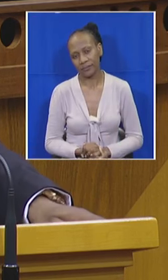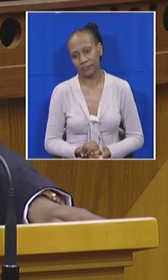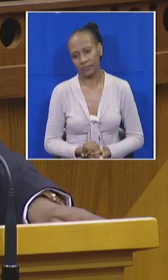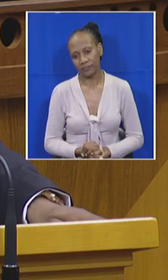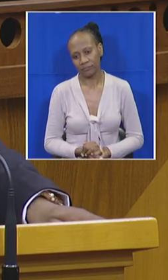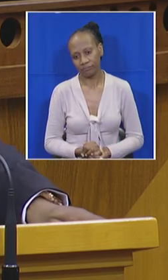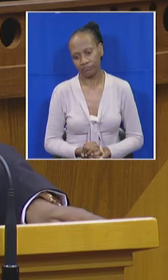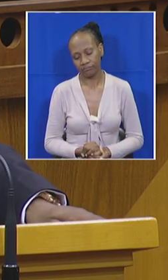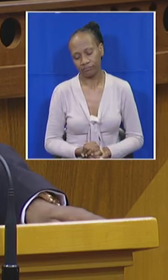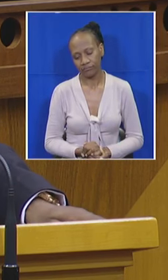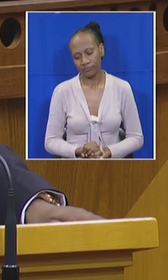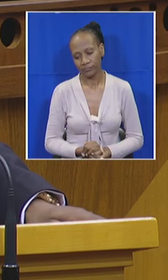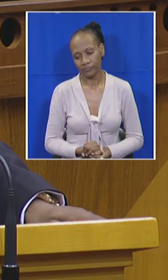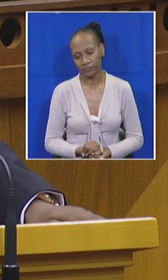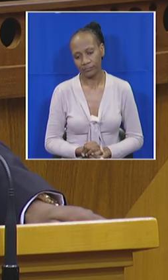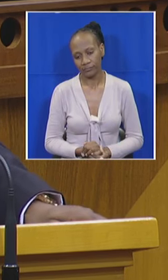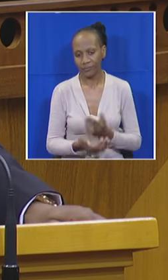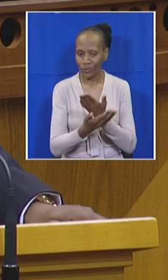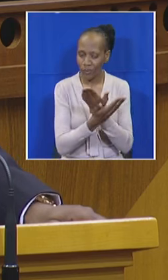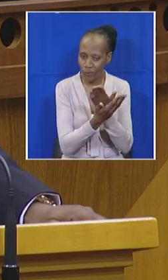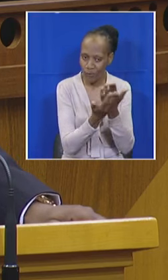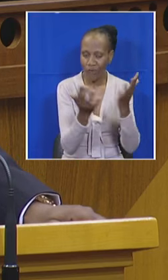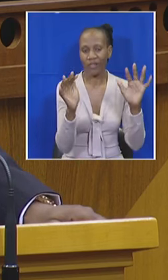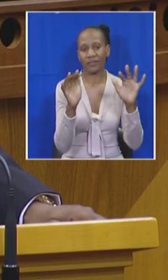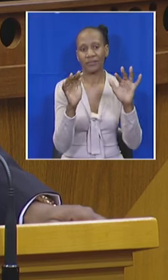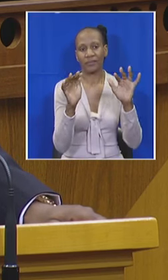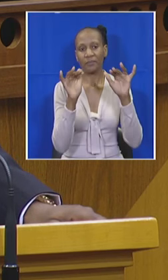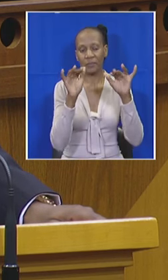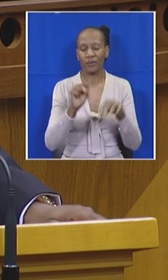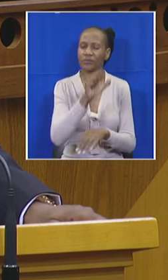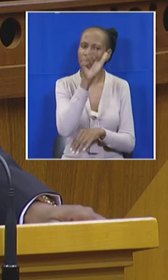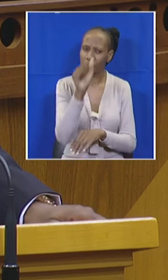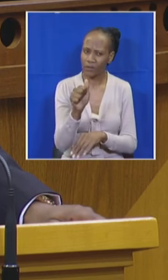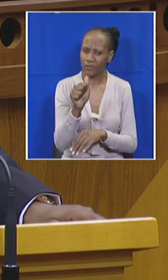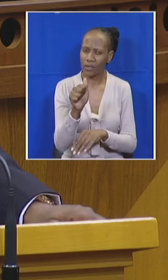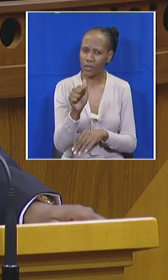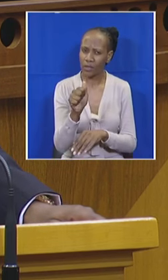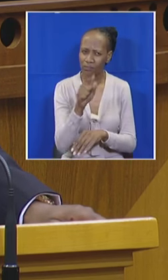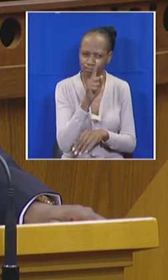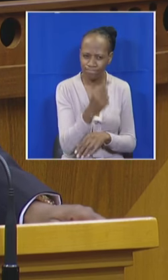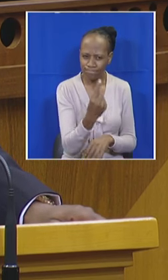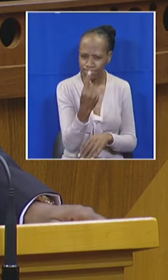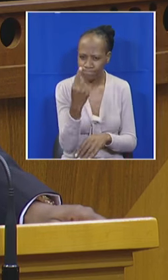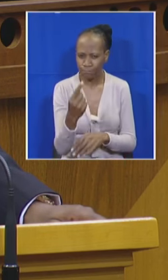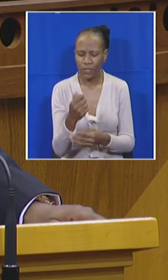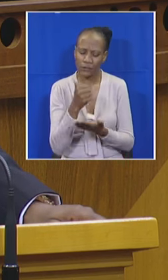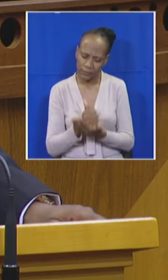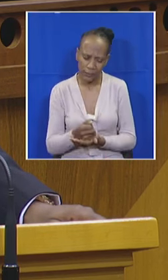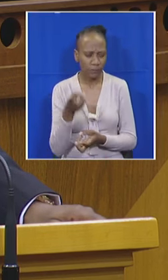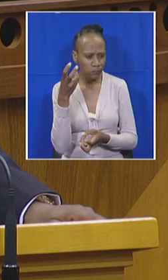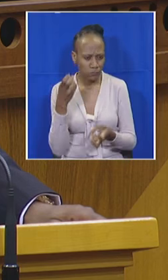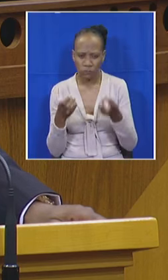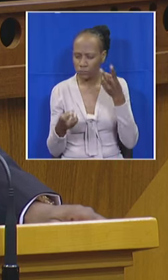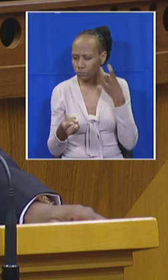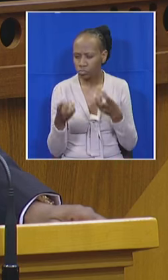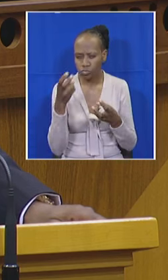Let me thank all South Africans for taking the time to listen to the